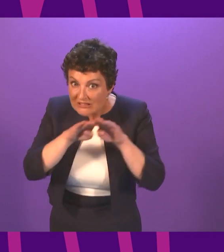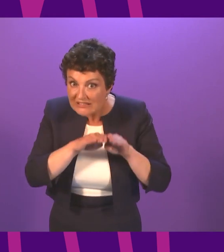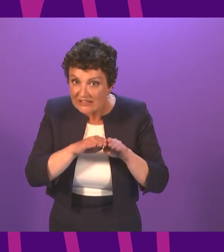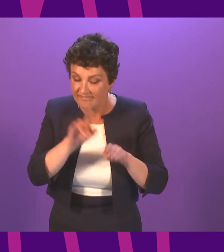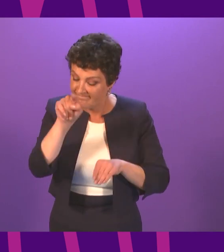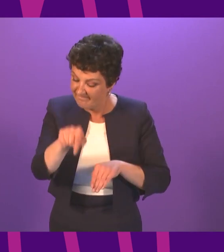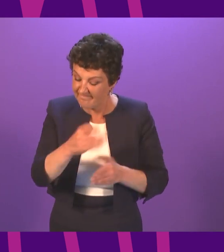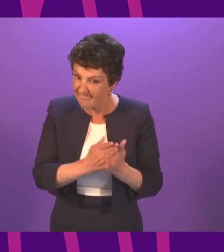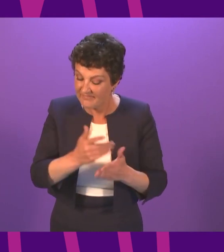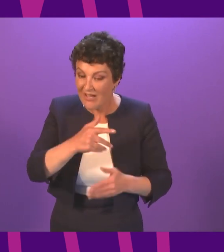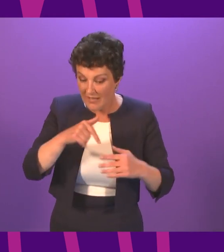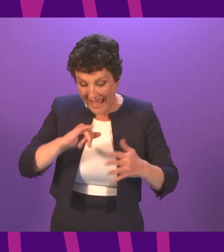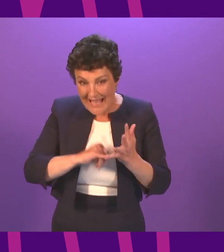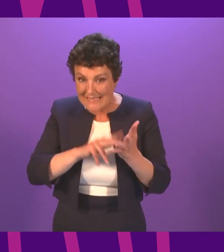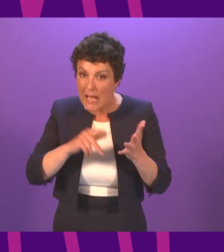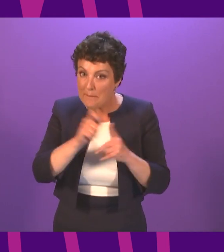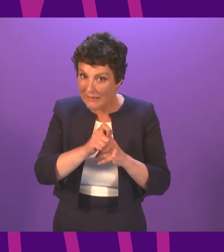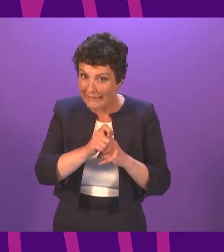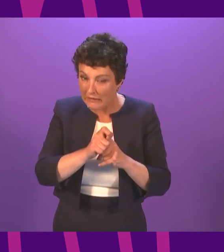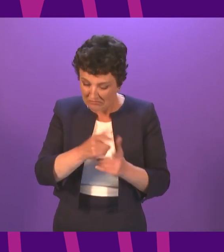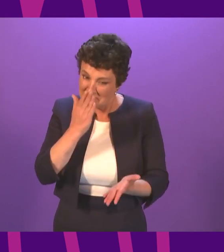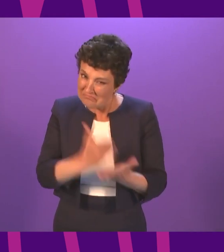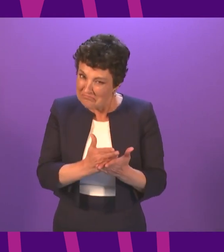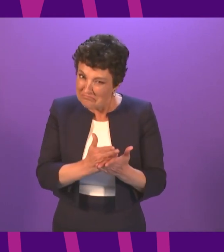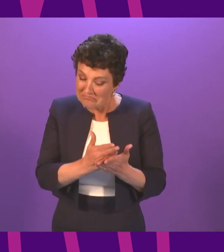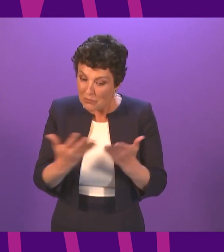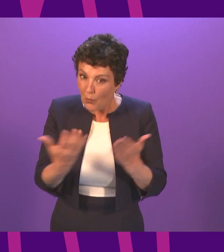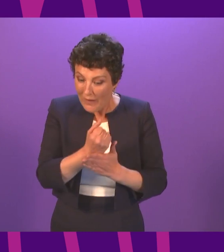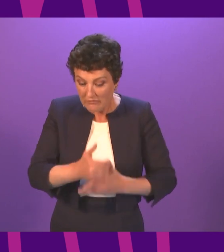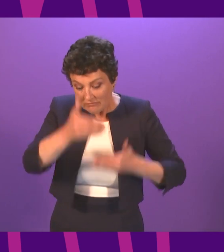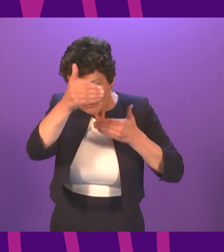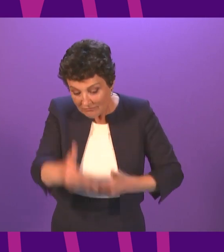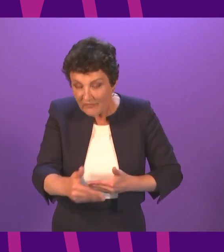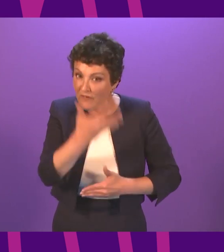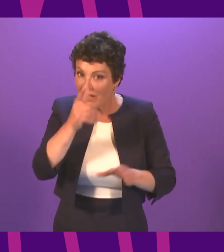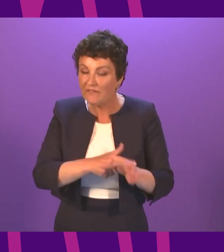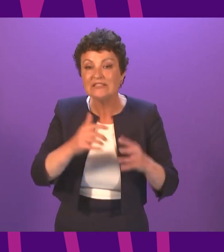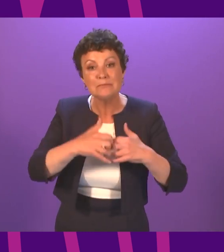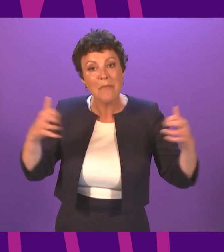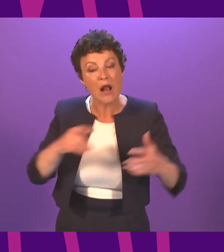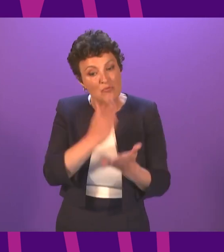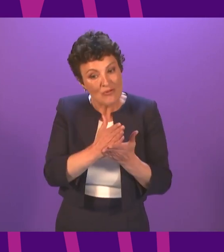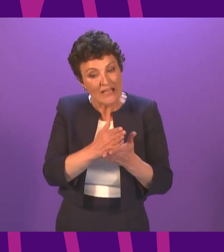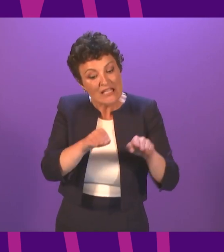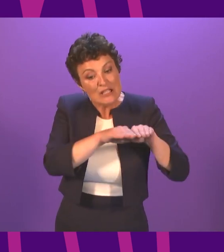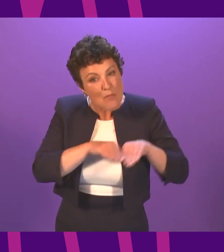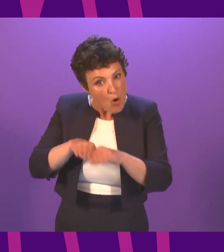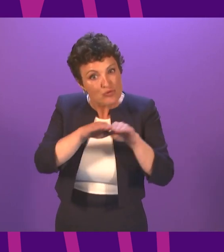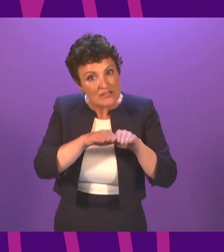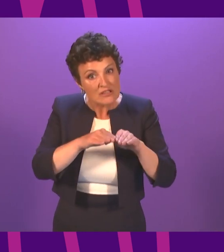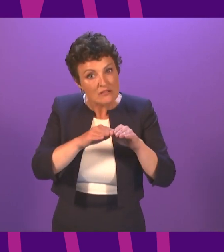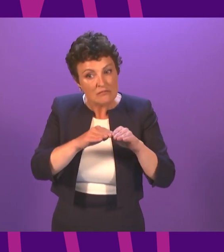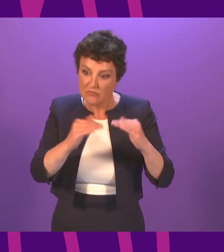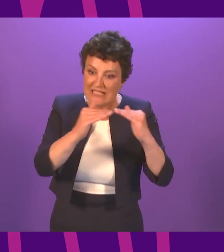Parliament. It is important in the interests of democracy for that to be acknowledged and respected. But it is